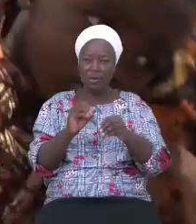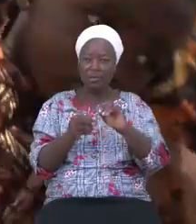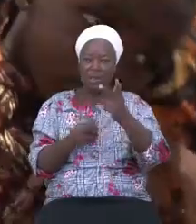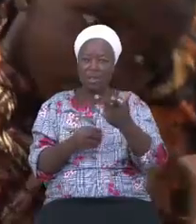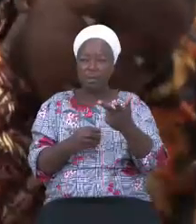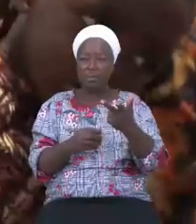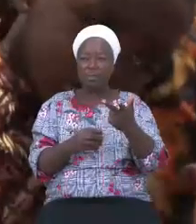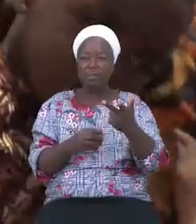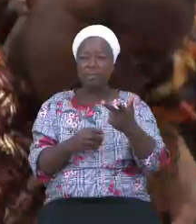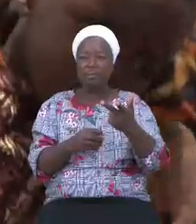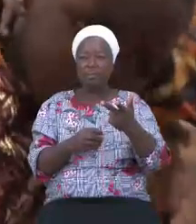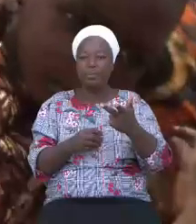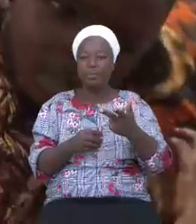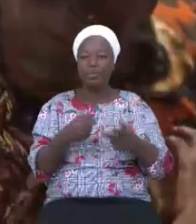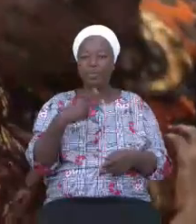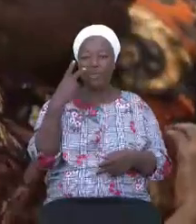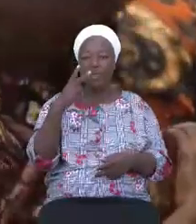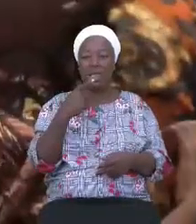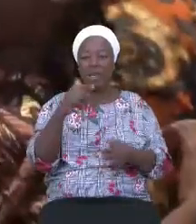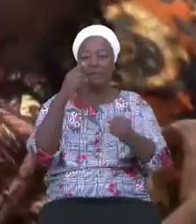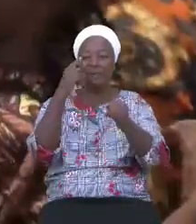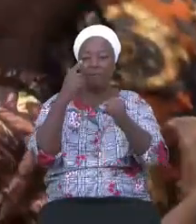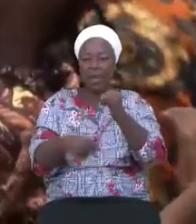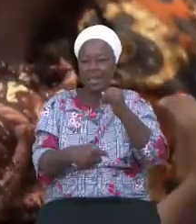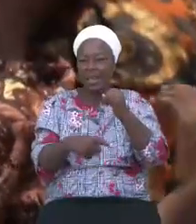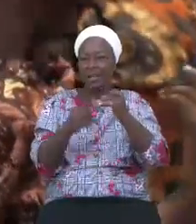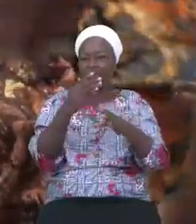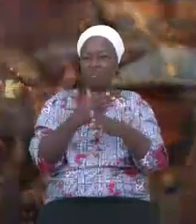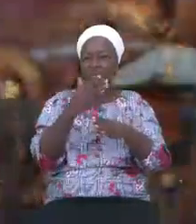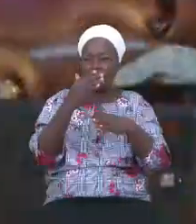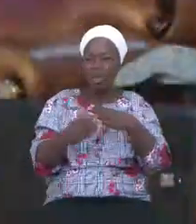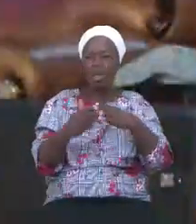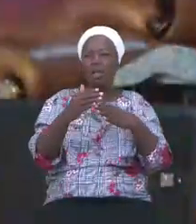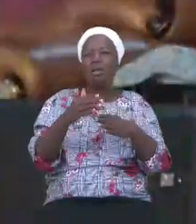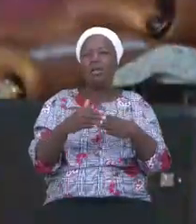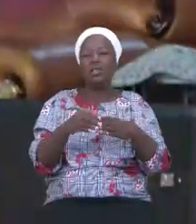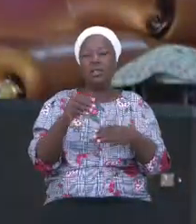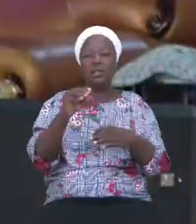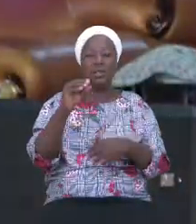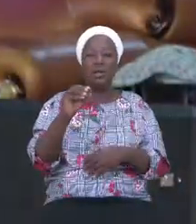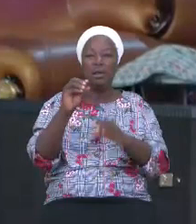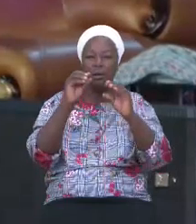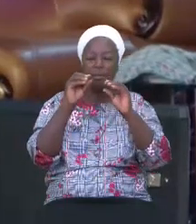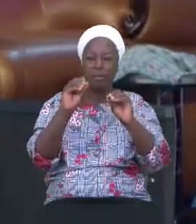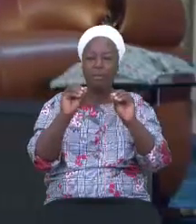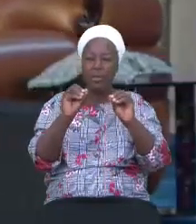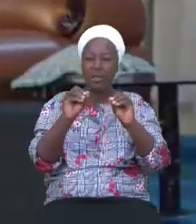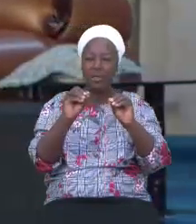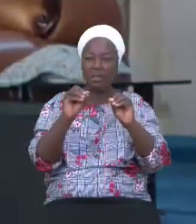Number three here, we're looking at the final message for all to hear. The